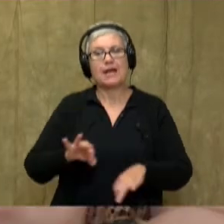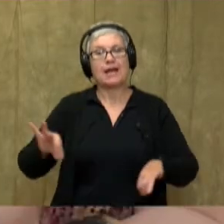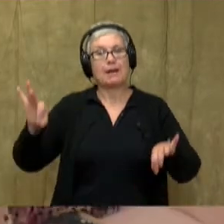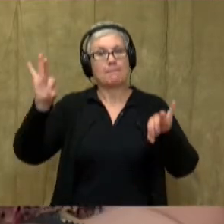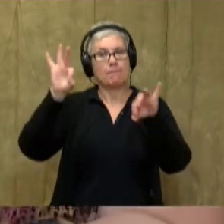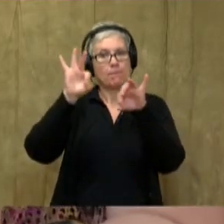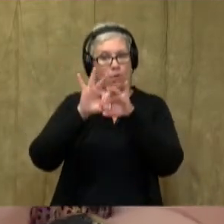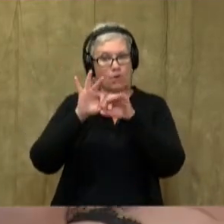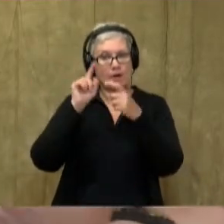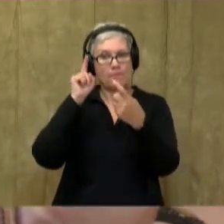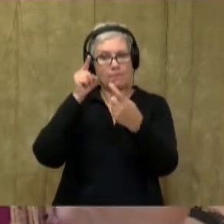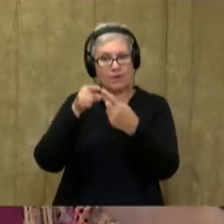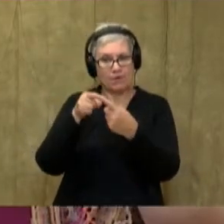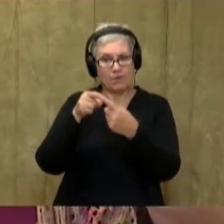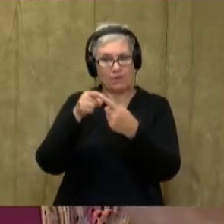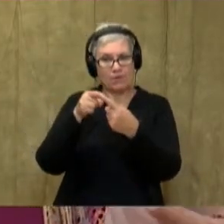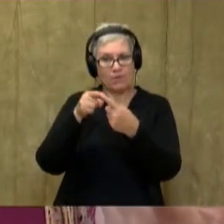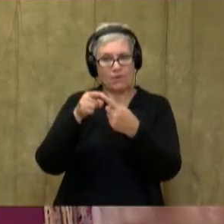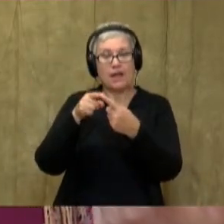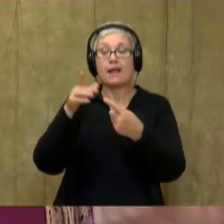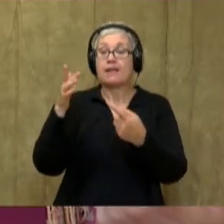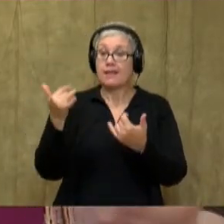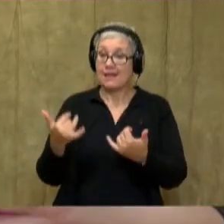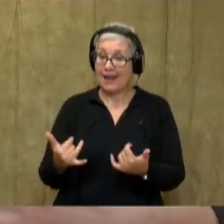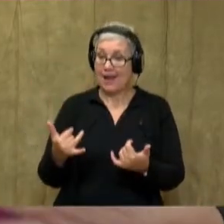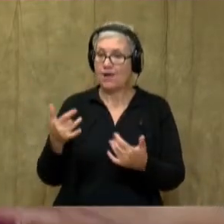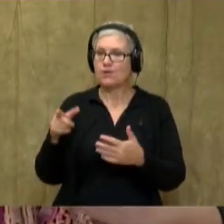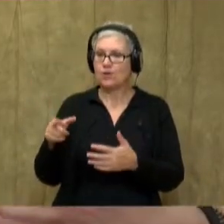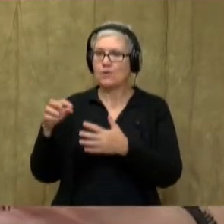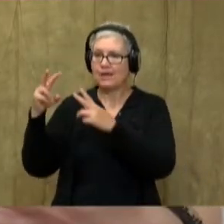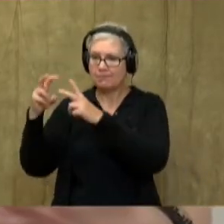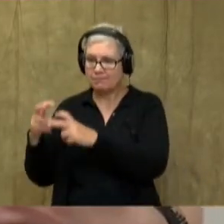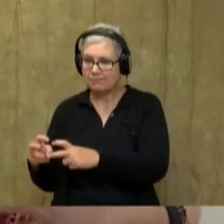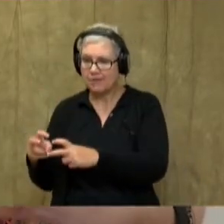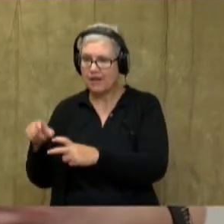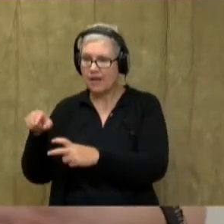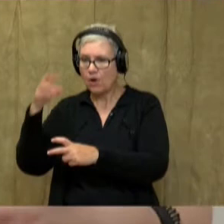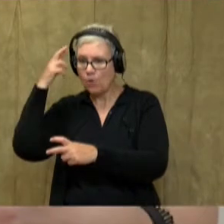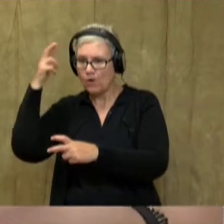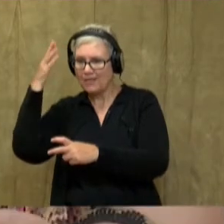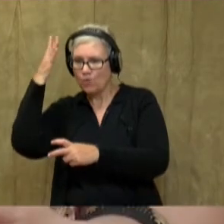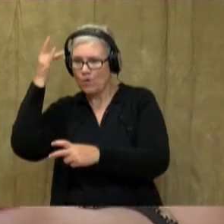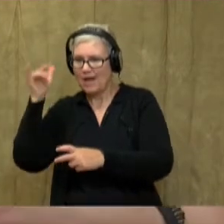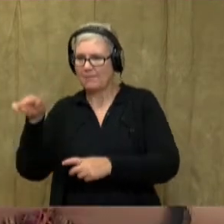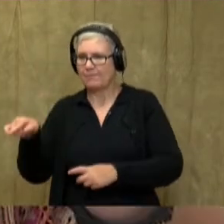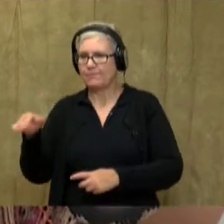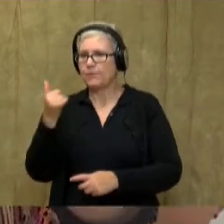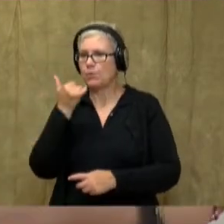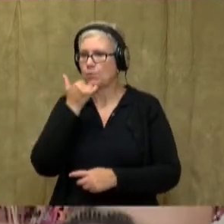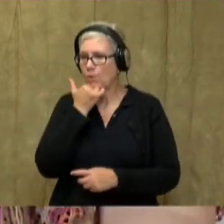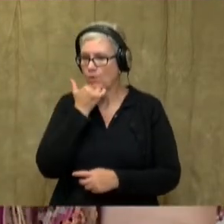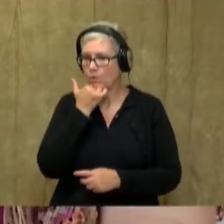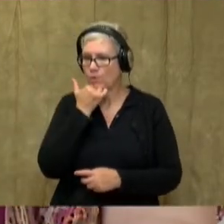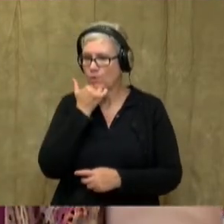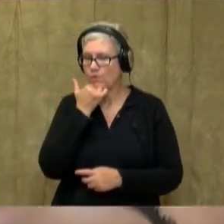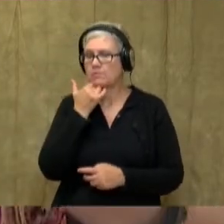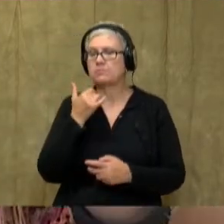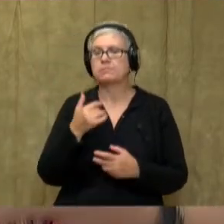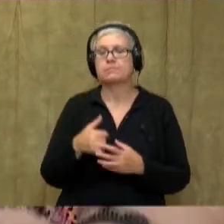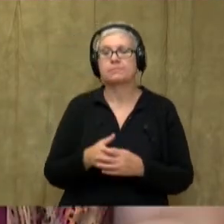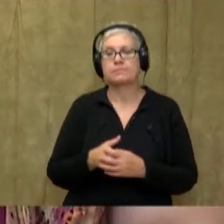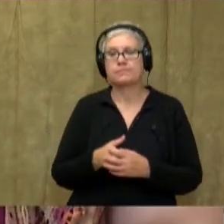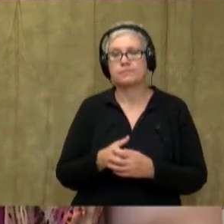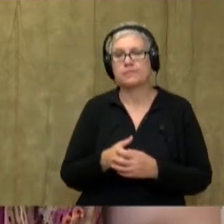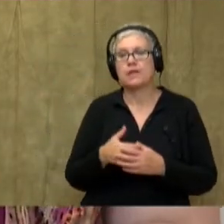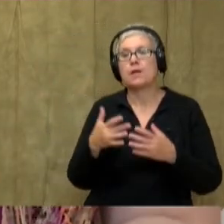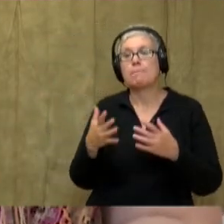point, reasons why they are wrong. And again, it may not be that you can prove necessarily that they're wrong, but you've